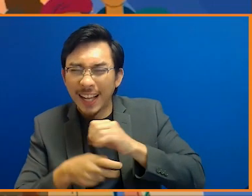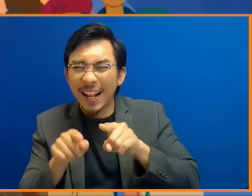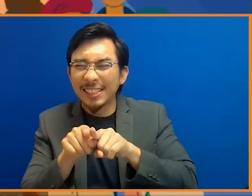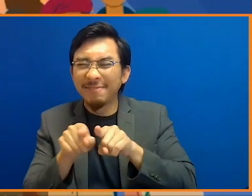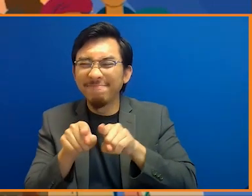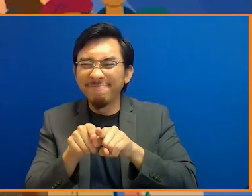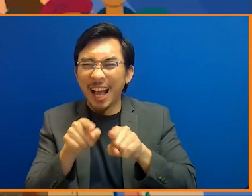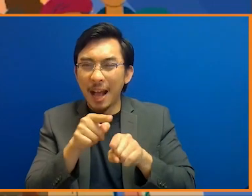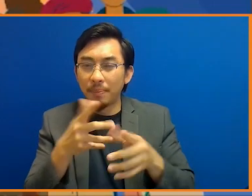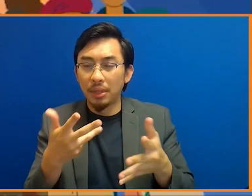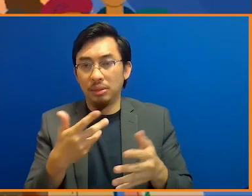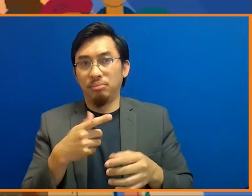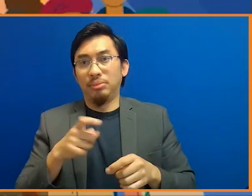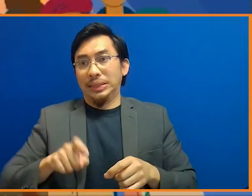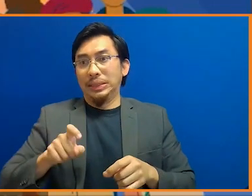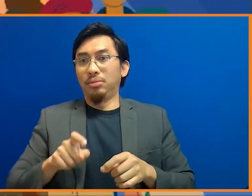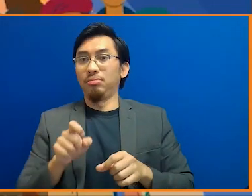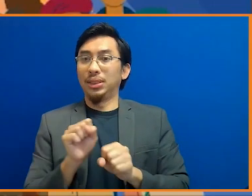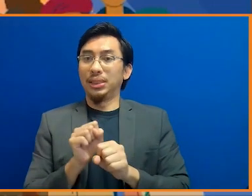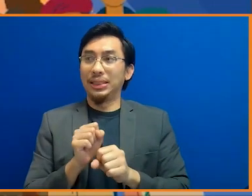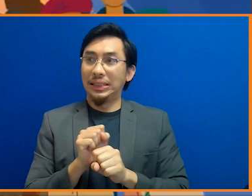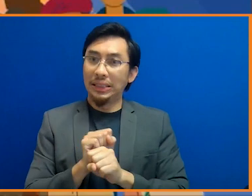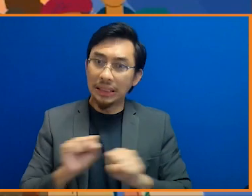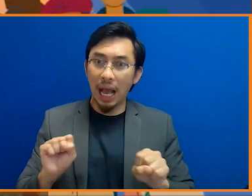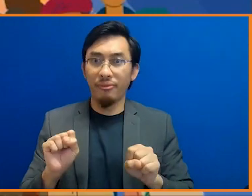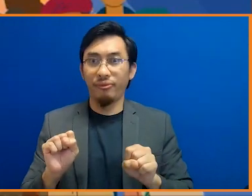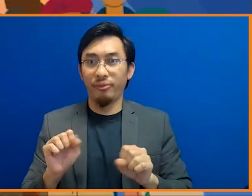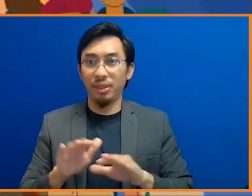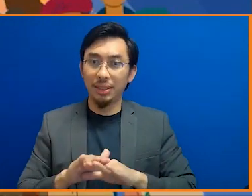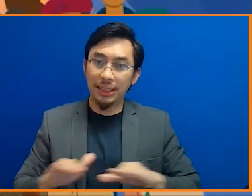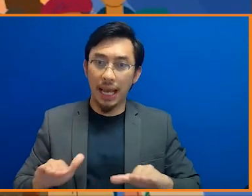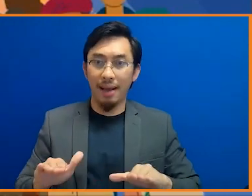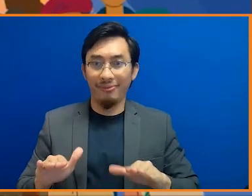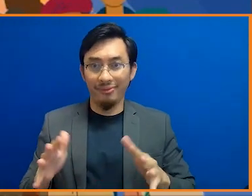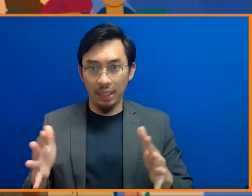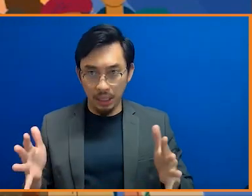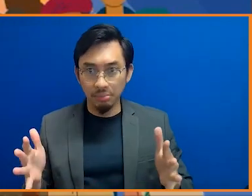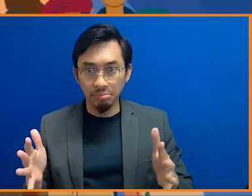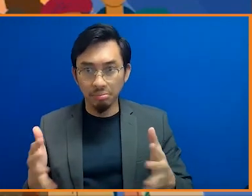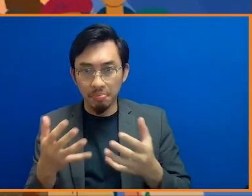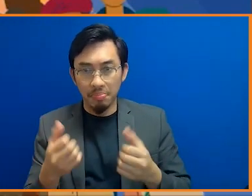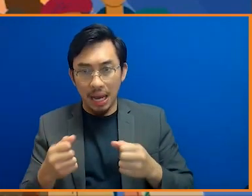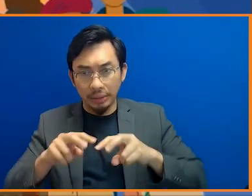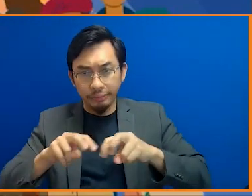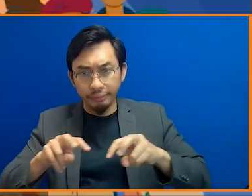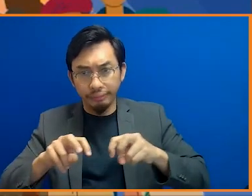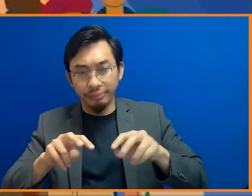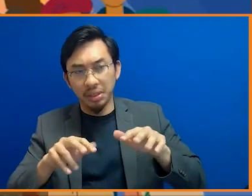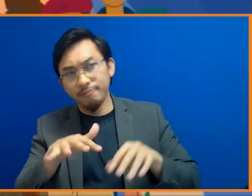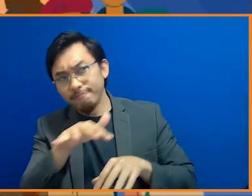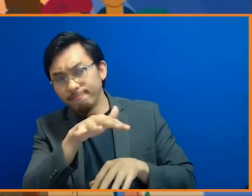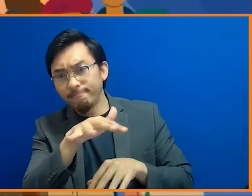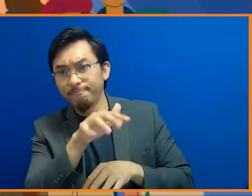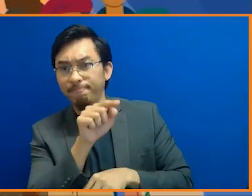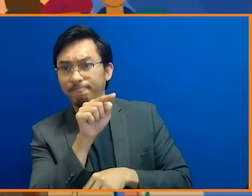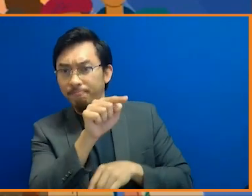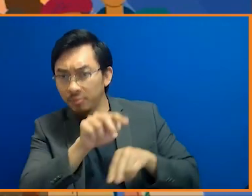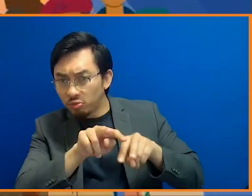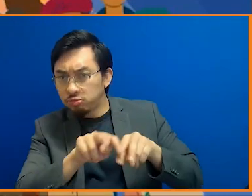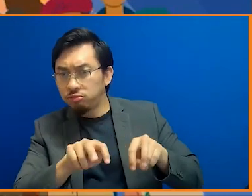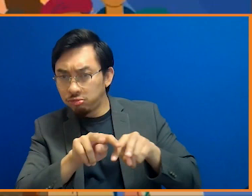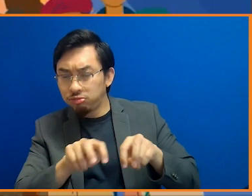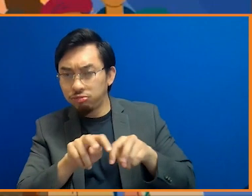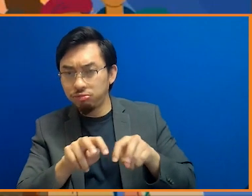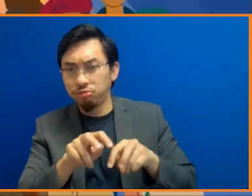So it's kind of safety issue too that hinder research to do in that